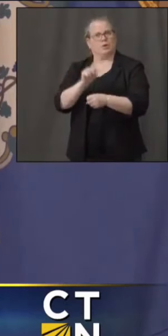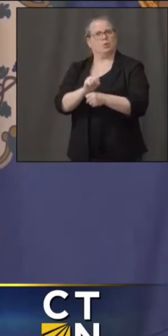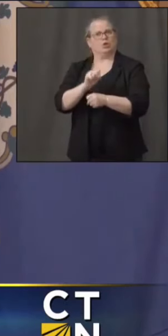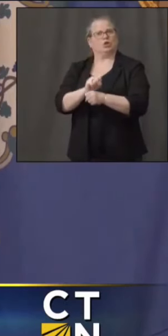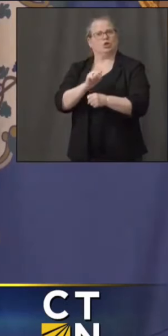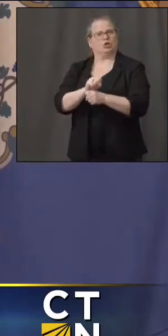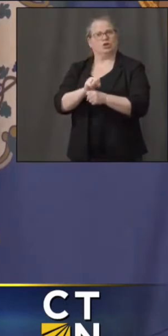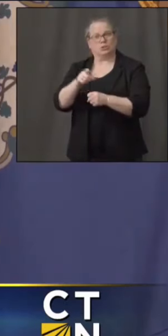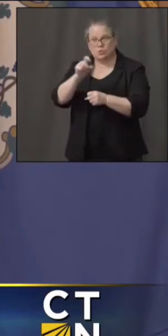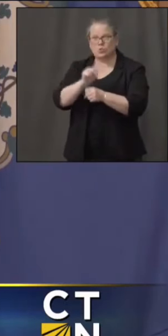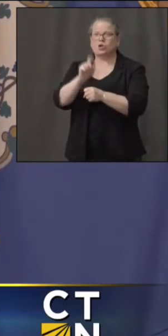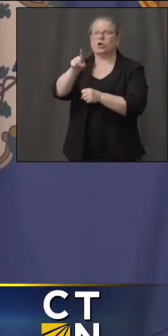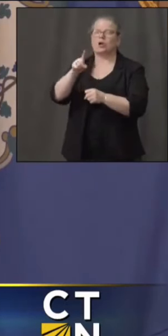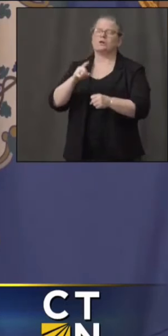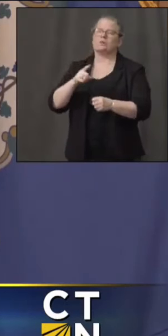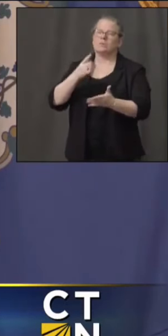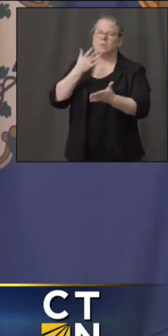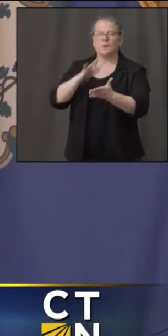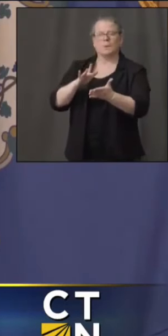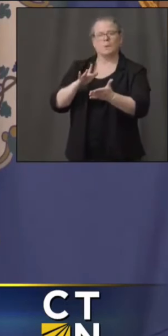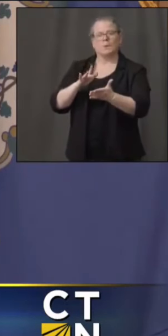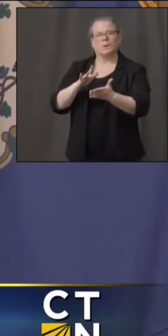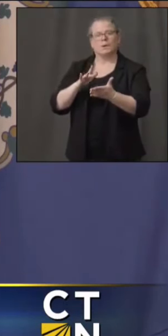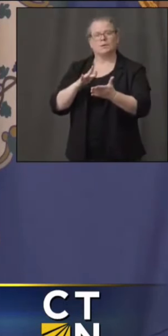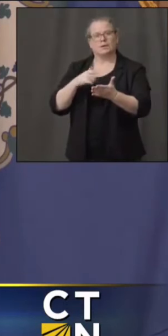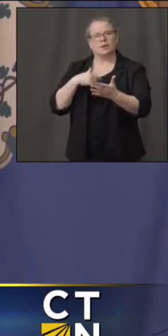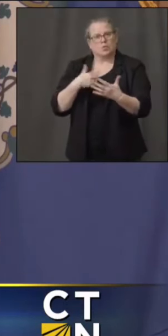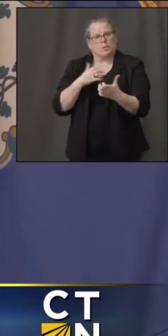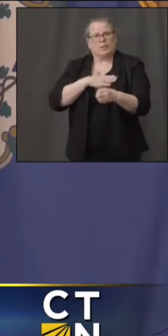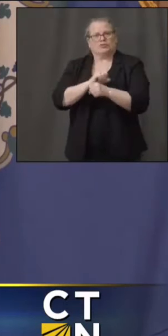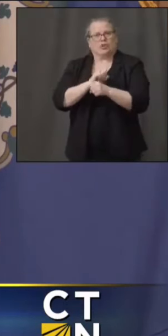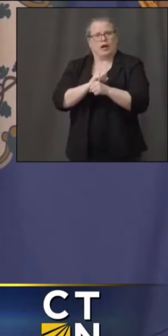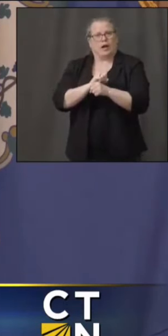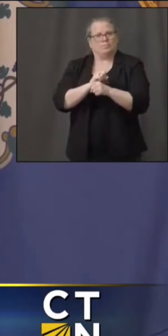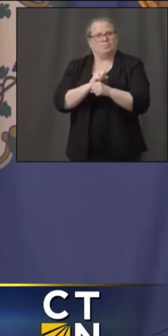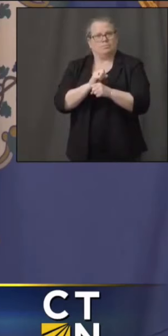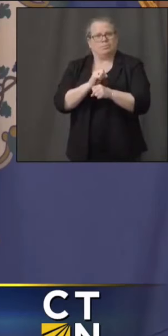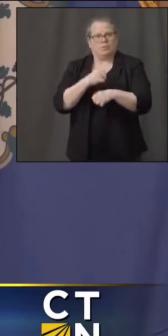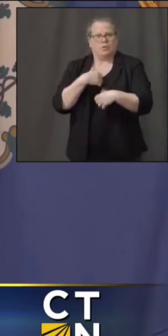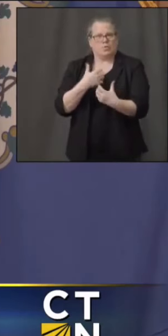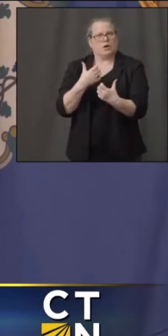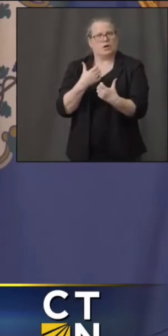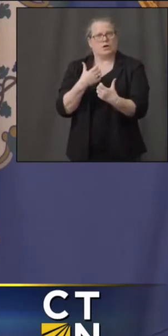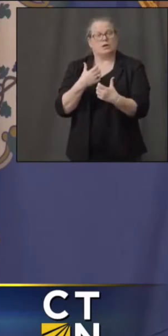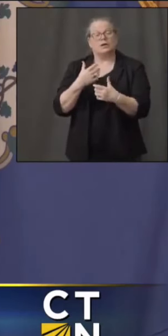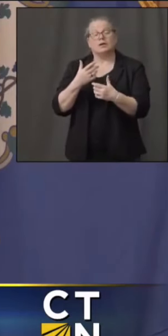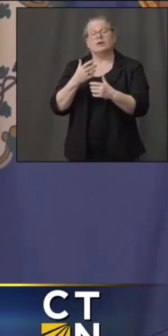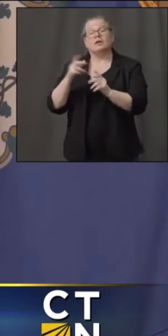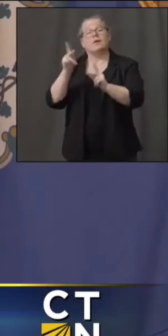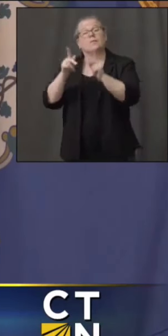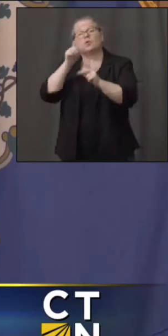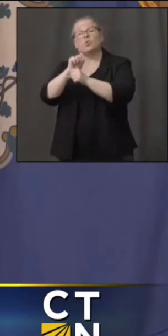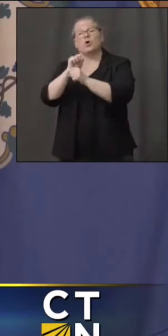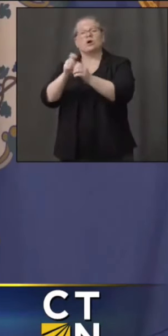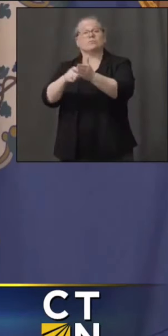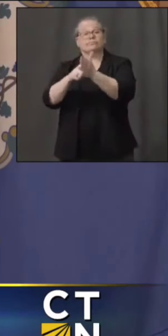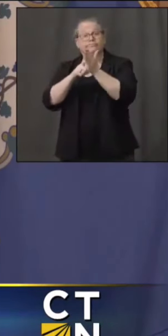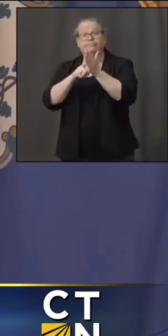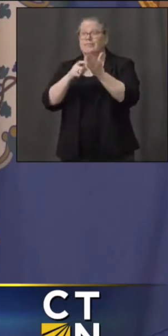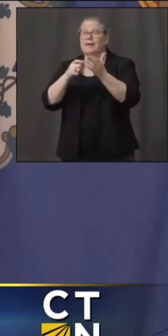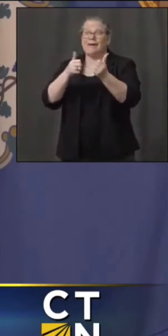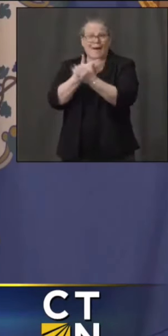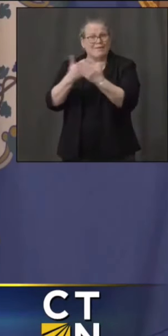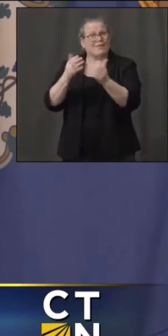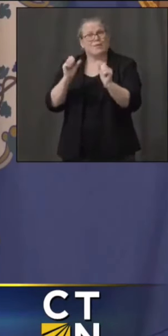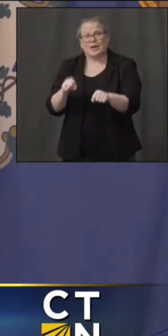back. Look, for the essential workers, we're doing everything we can. Obviously, in the nursing homes, they're getting some